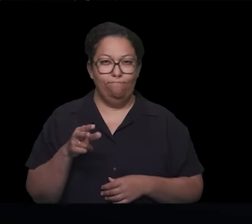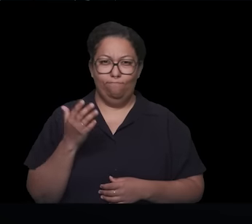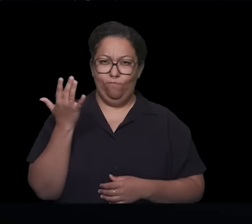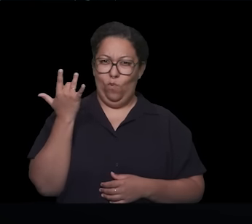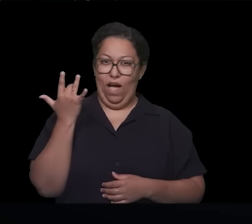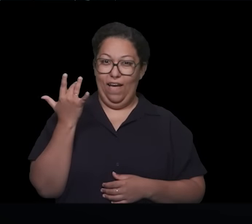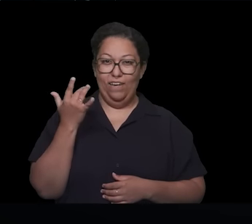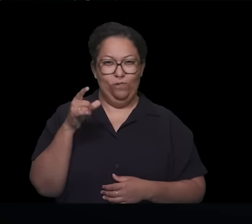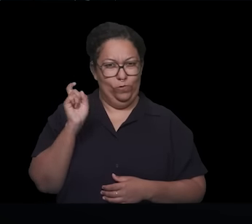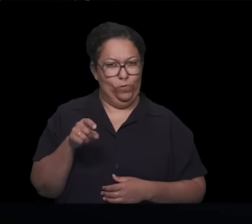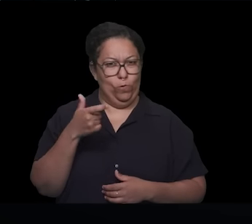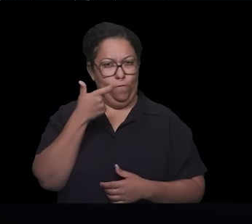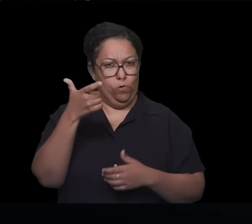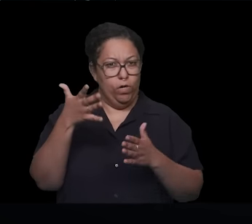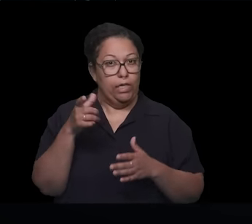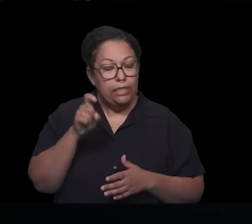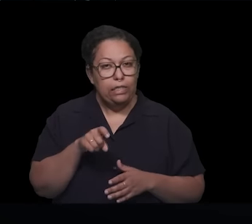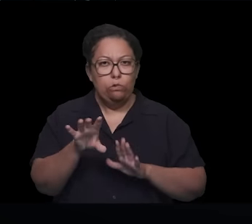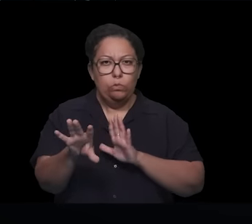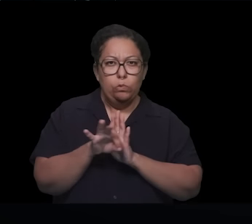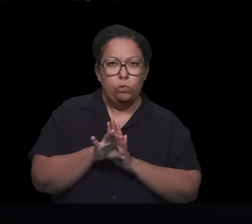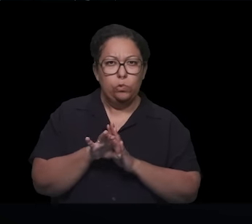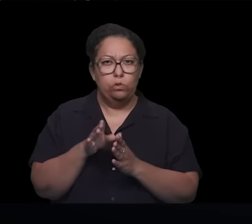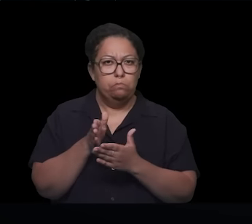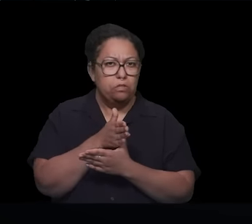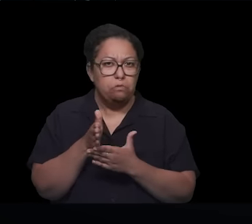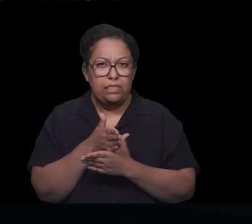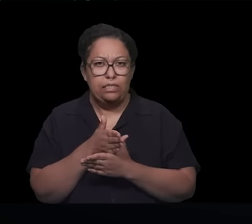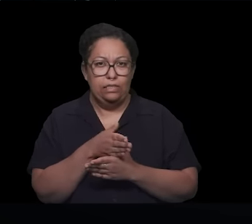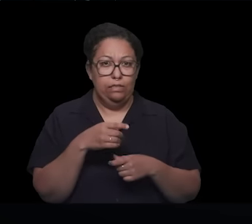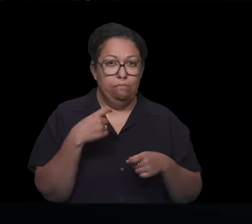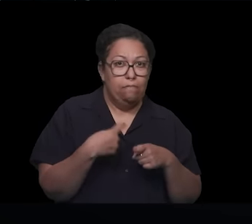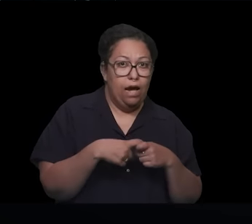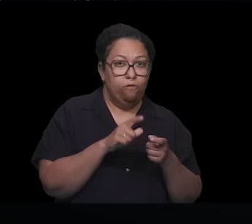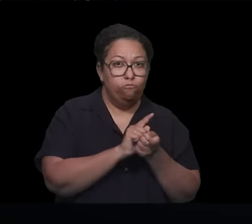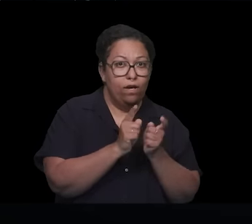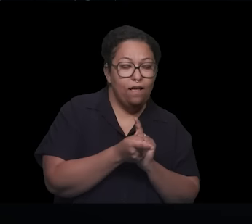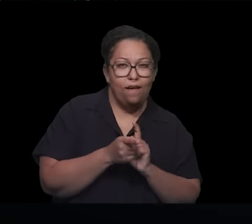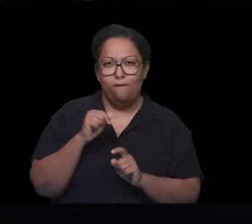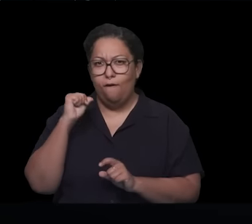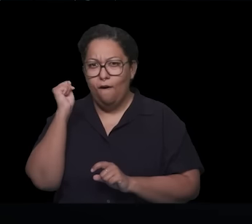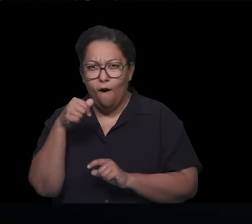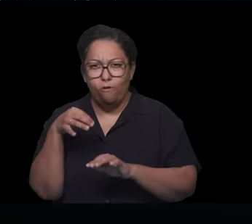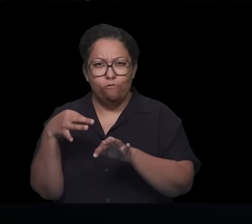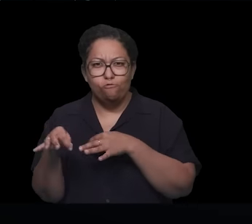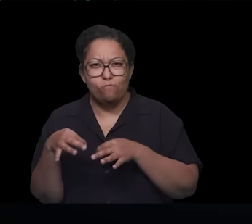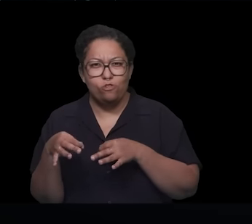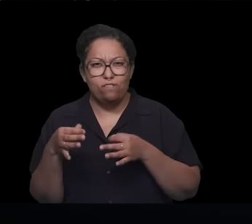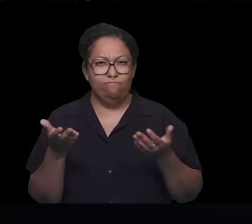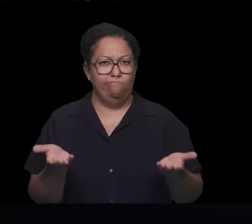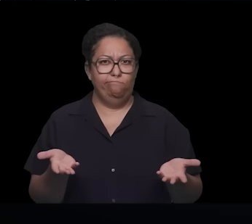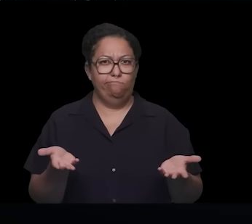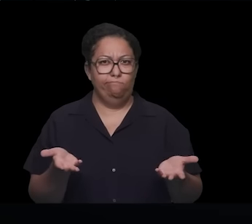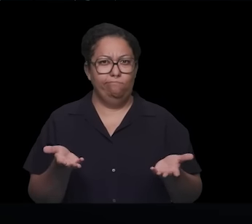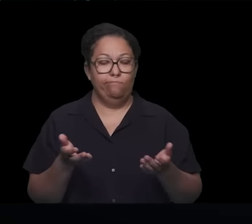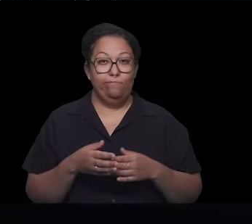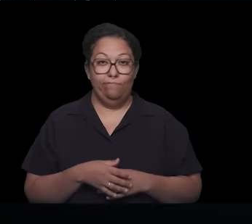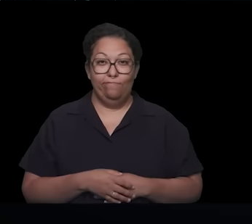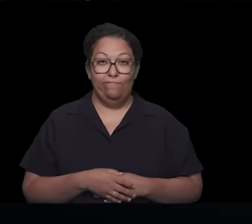television. Why should viewers need to choose between Spanish translation and audio